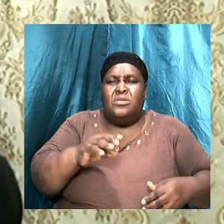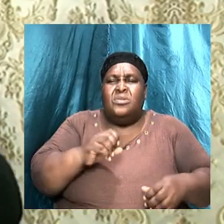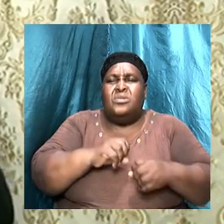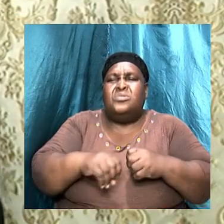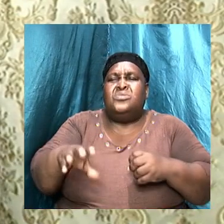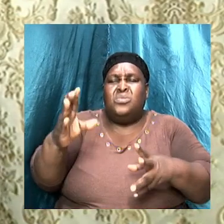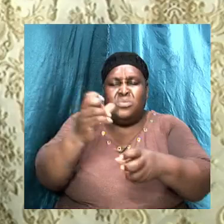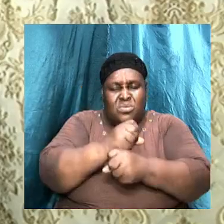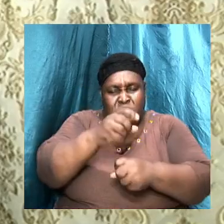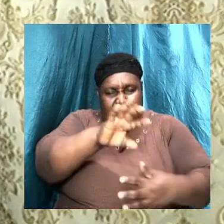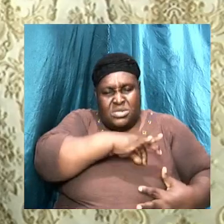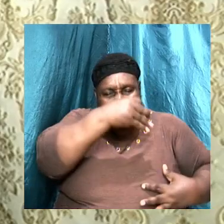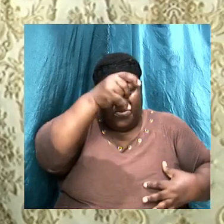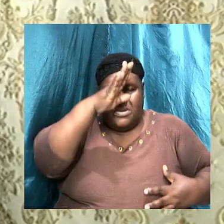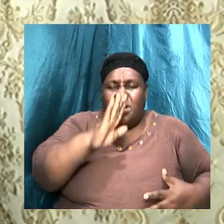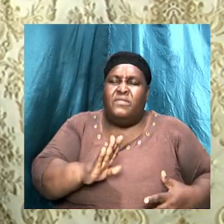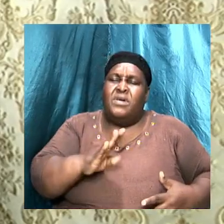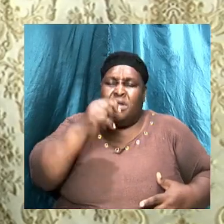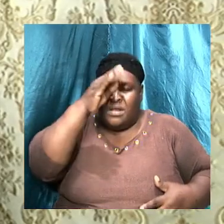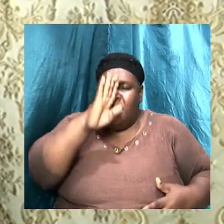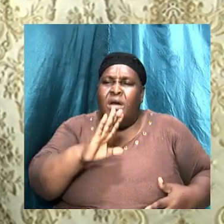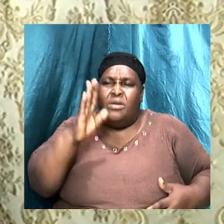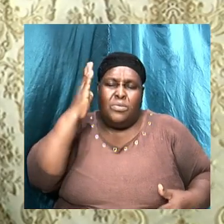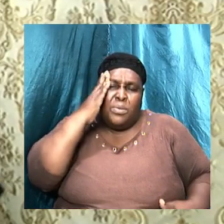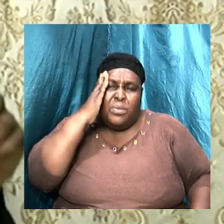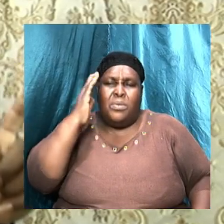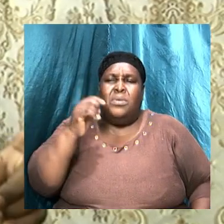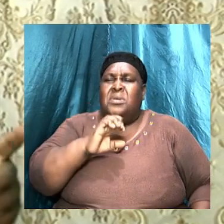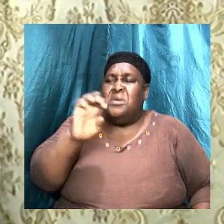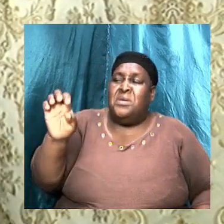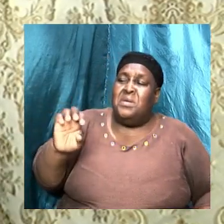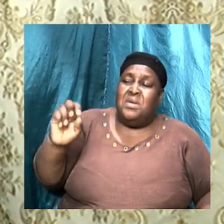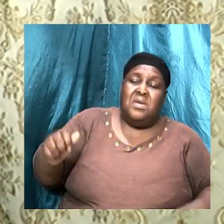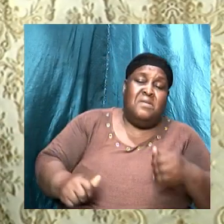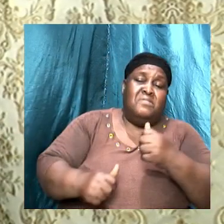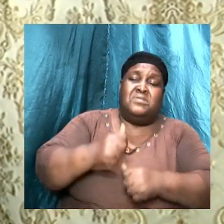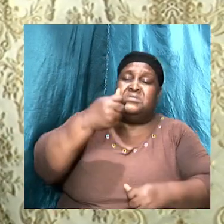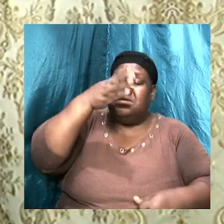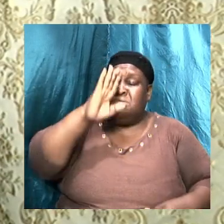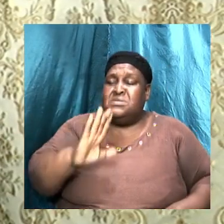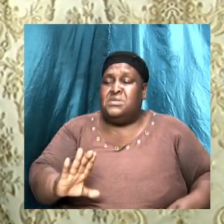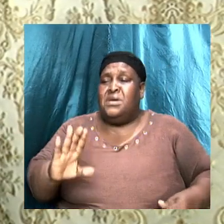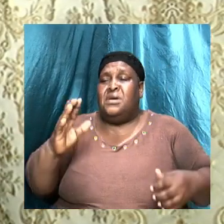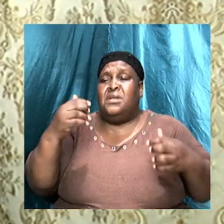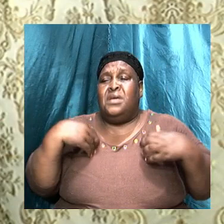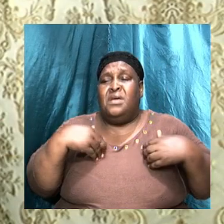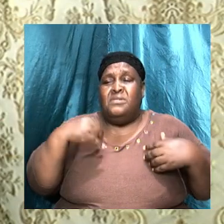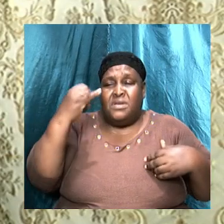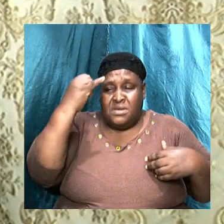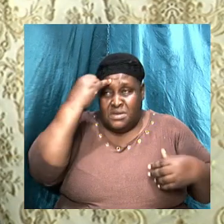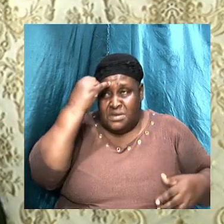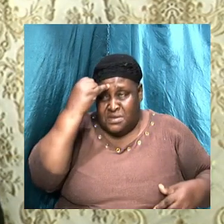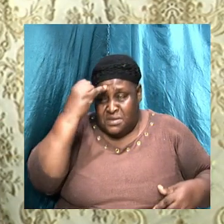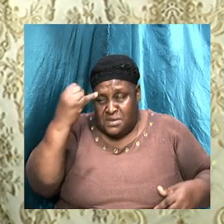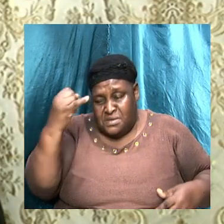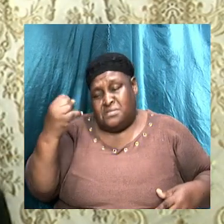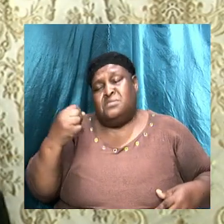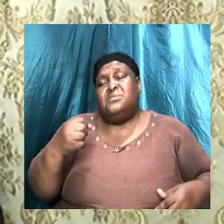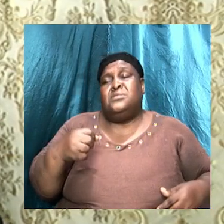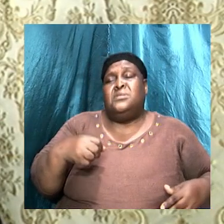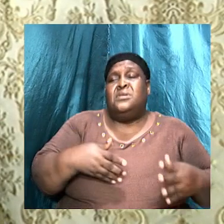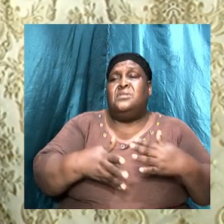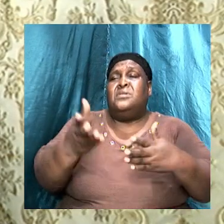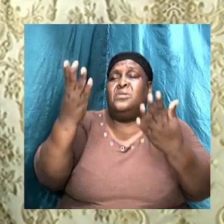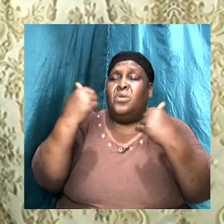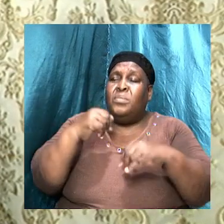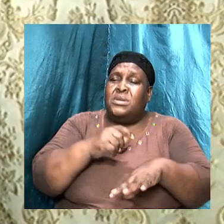God and God knows this. So, from ever since that time, God had it in his intention that, here, there is